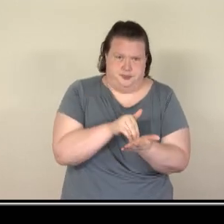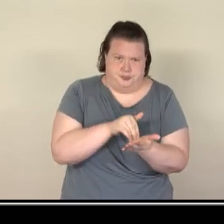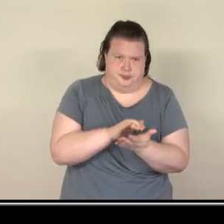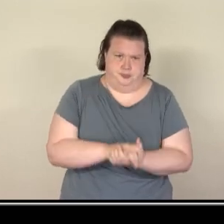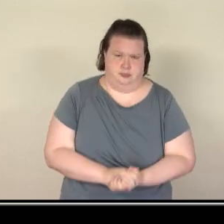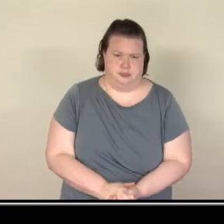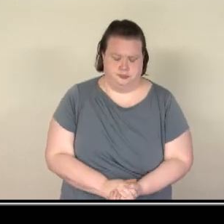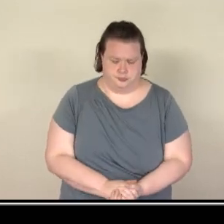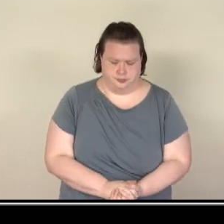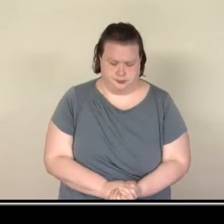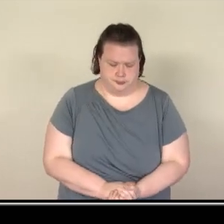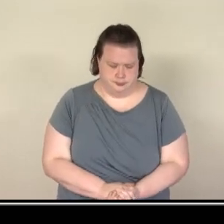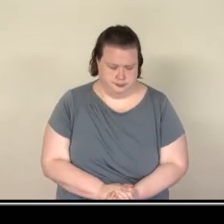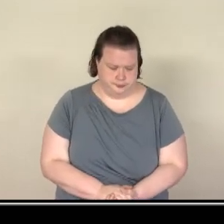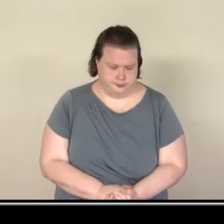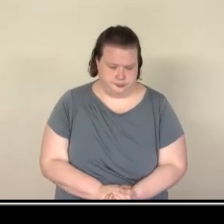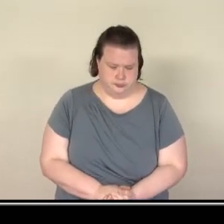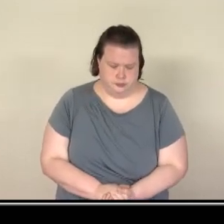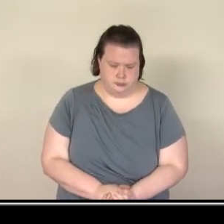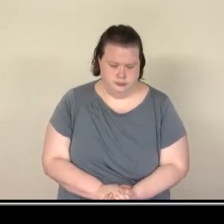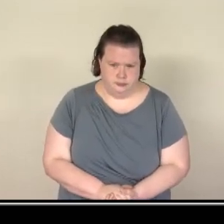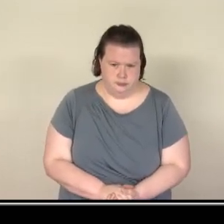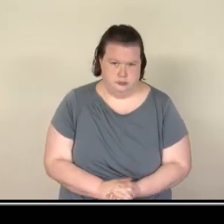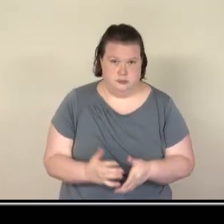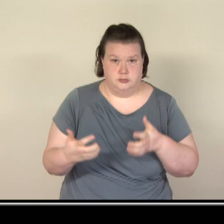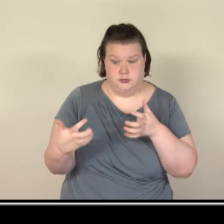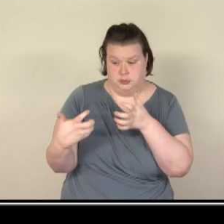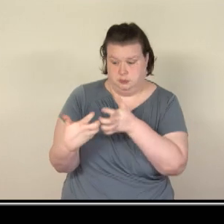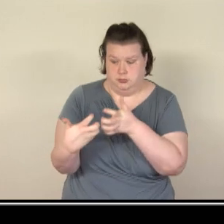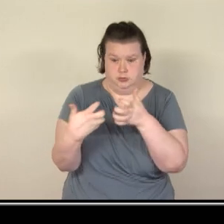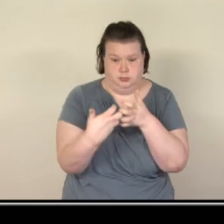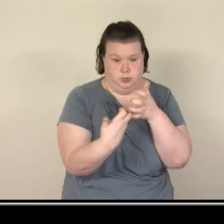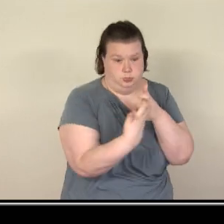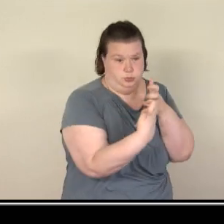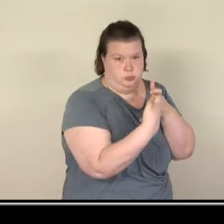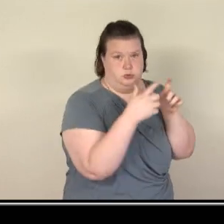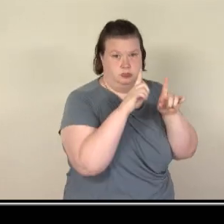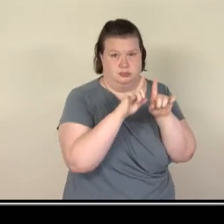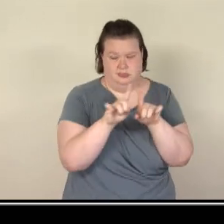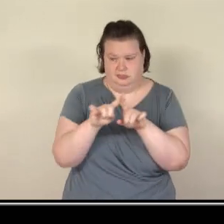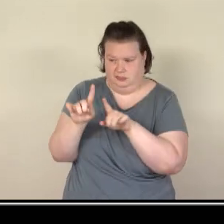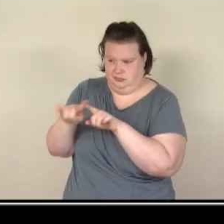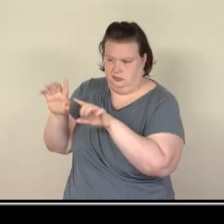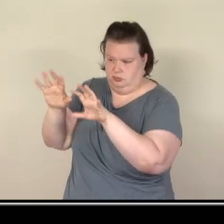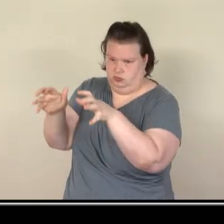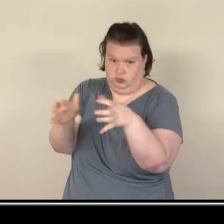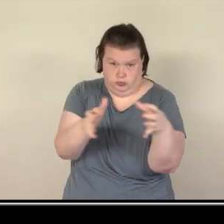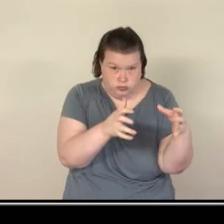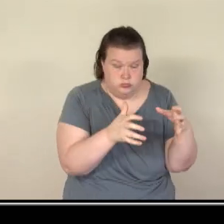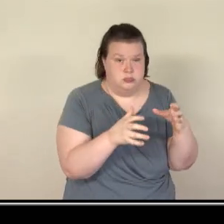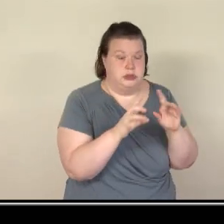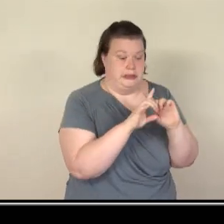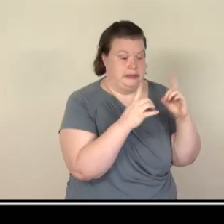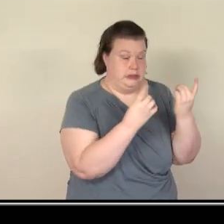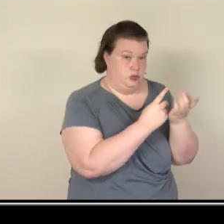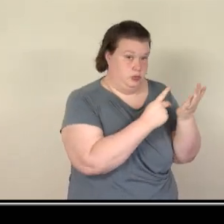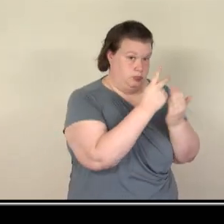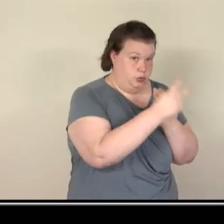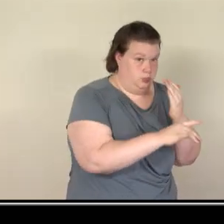programs. Once again, we've partnered with community organizations and some of our district programs